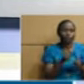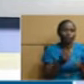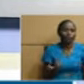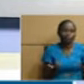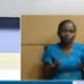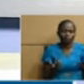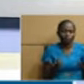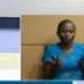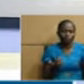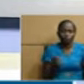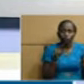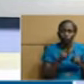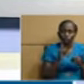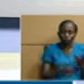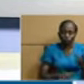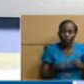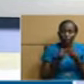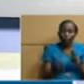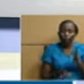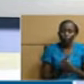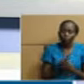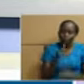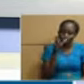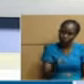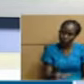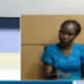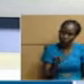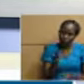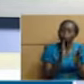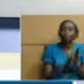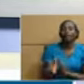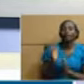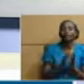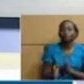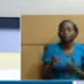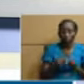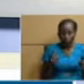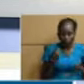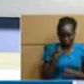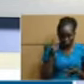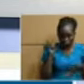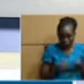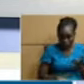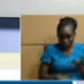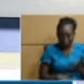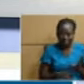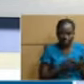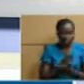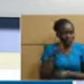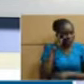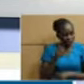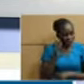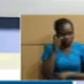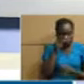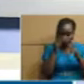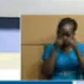here is that they leave you room as a person to plan. But what we are realizing, and I think it's a wake-up call, is